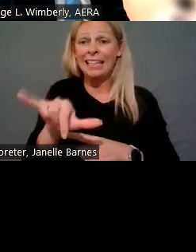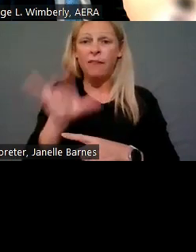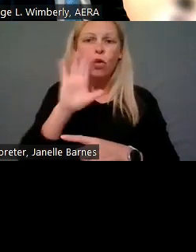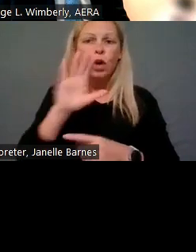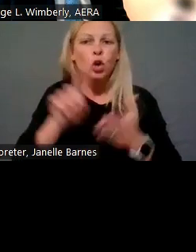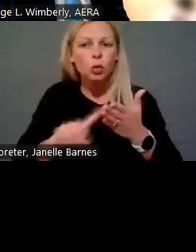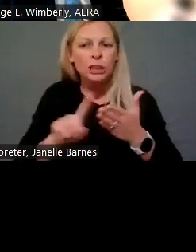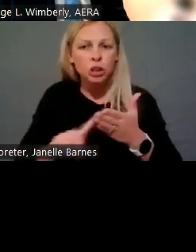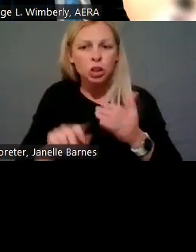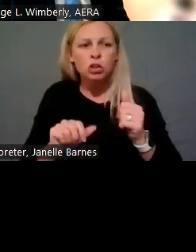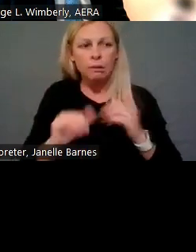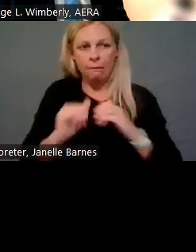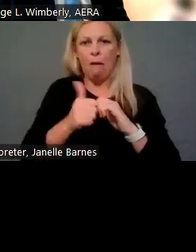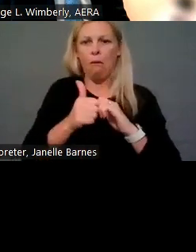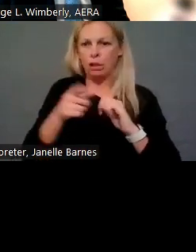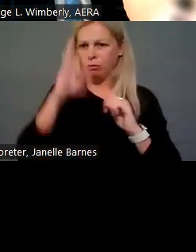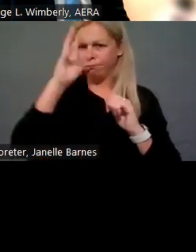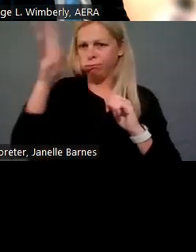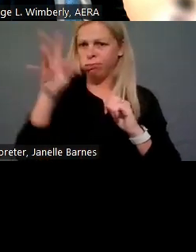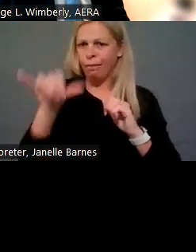study?